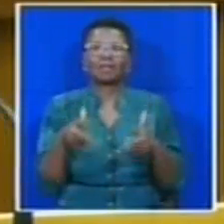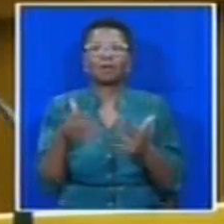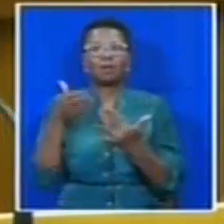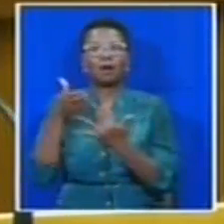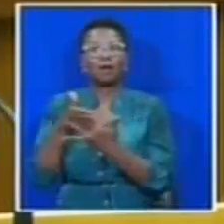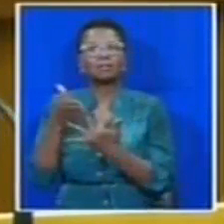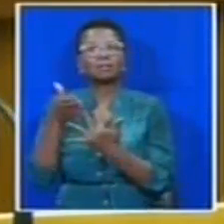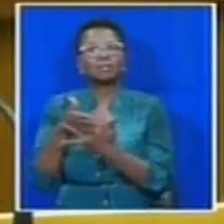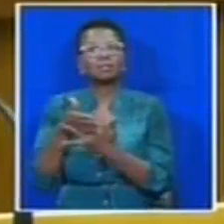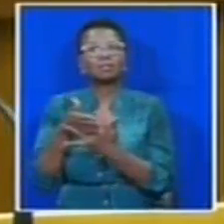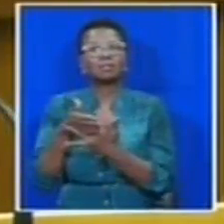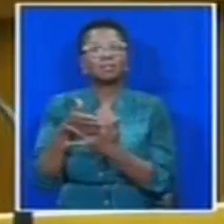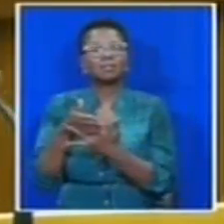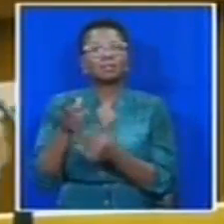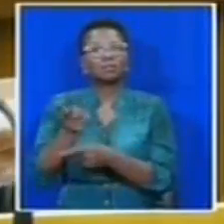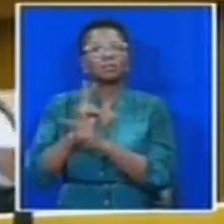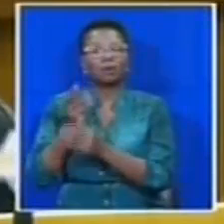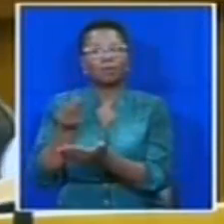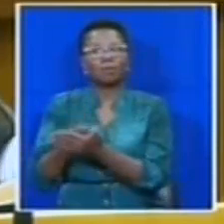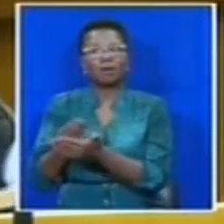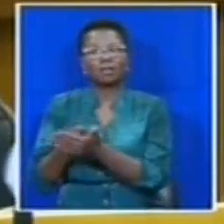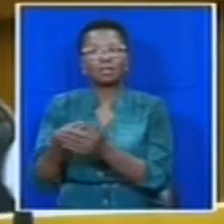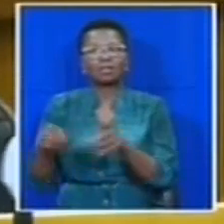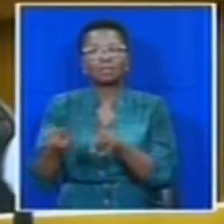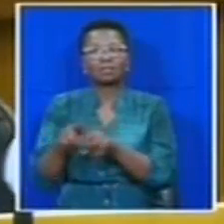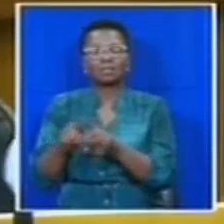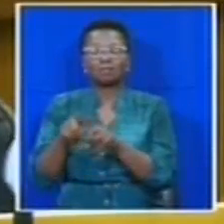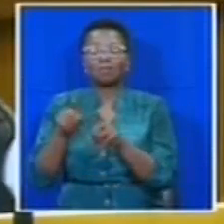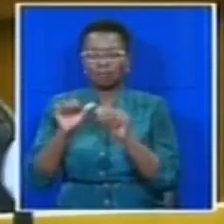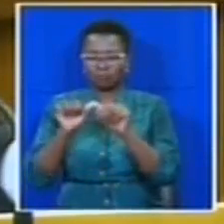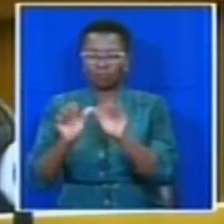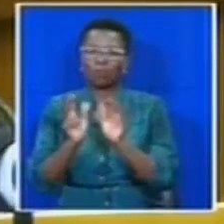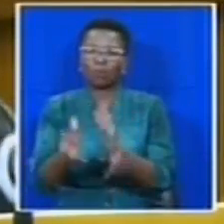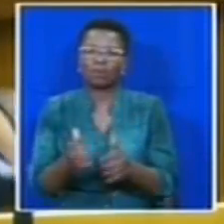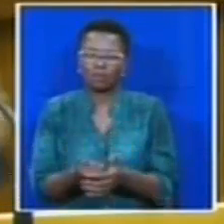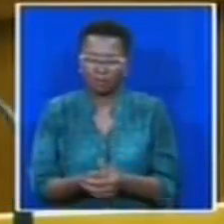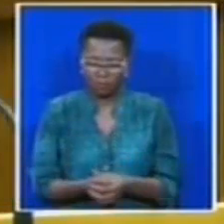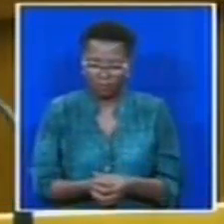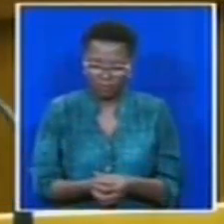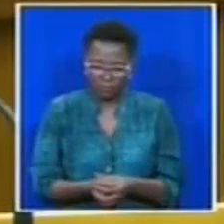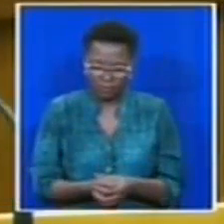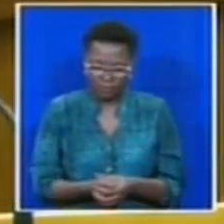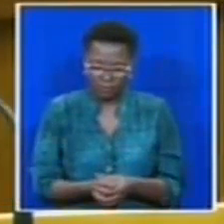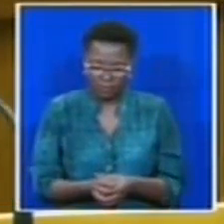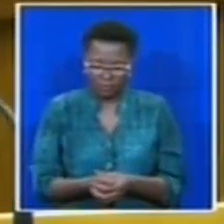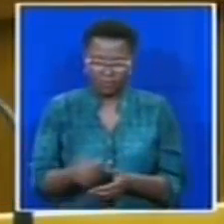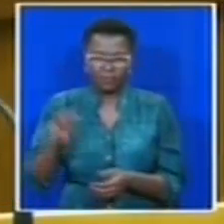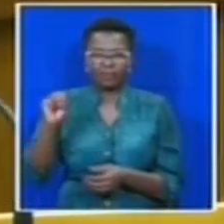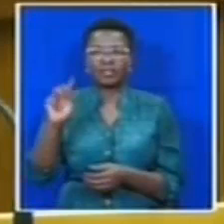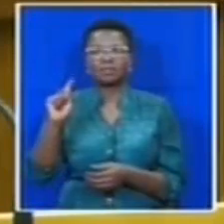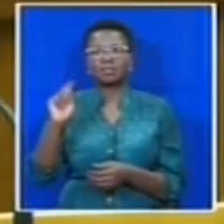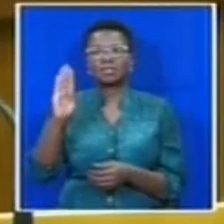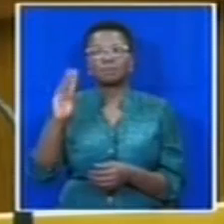credit, and that is some dialogue that we must actually continue in a vigorous way. The MTBPS sets out